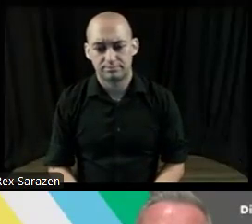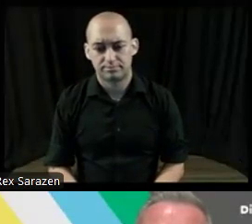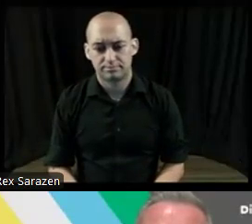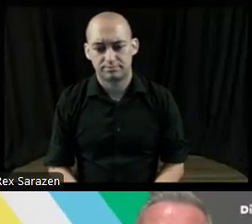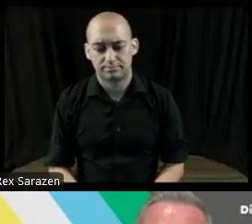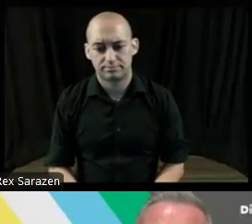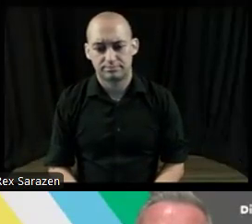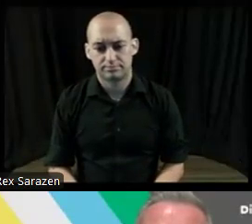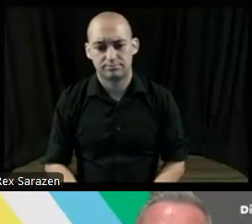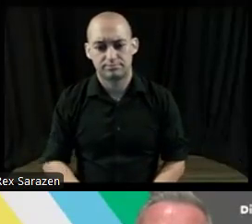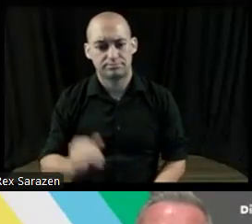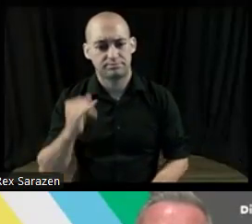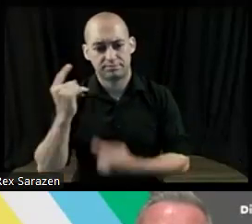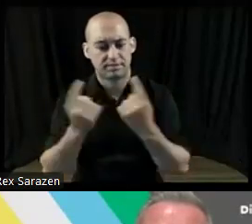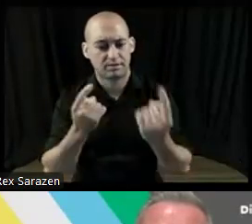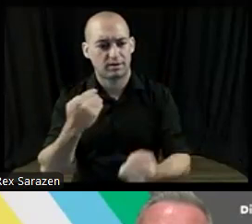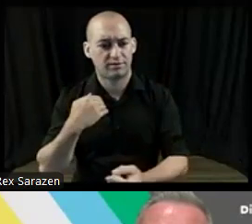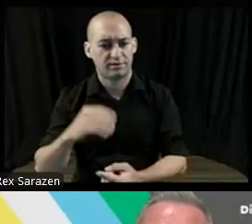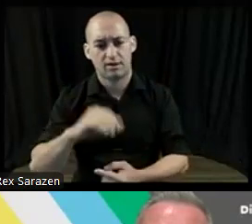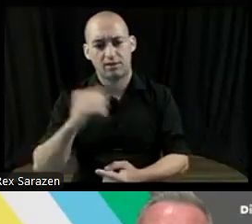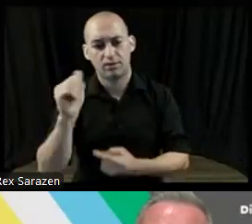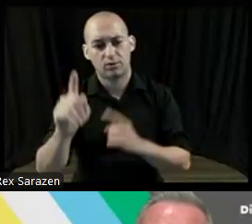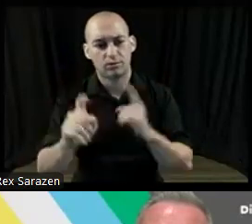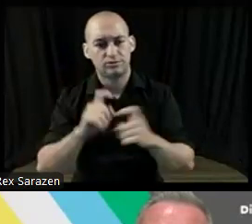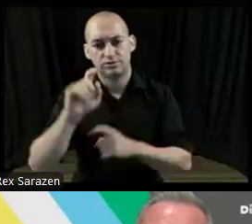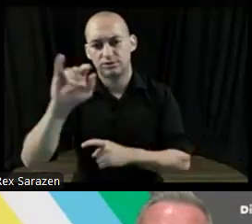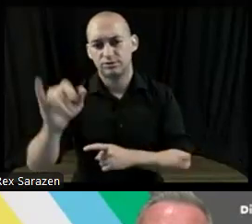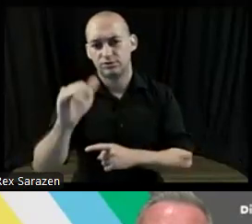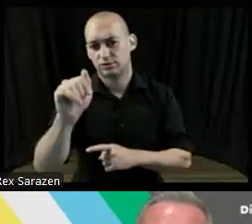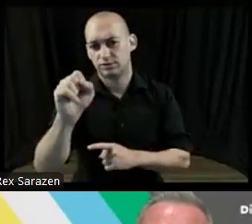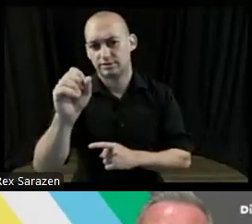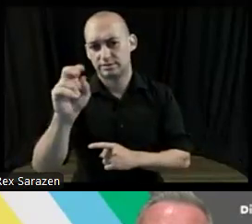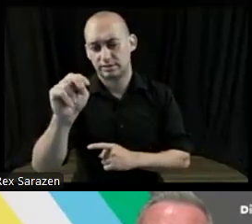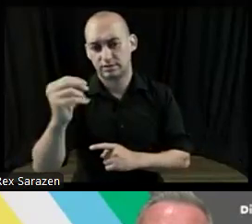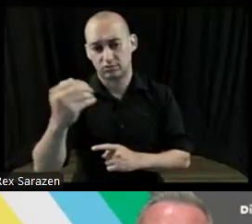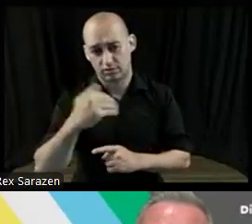I think we have another question. Jason, did you have a question?